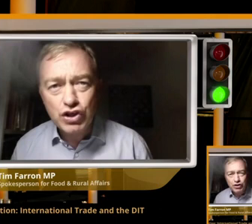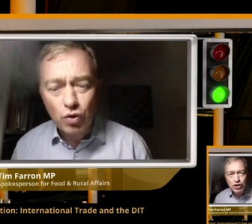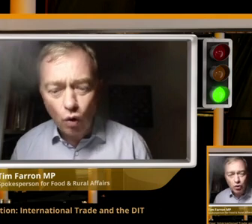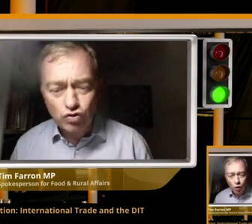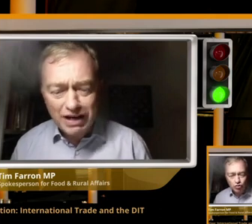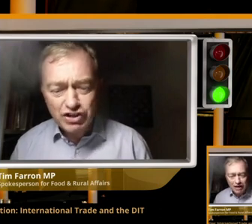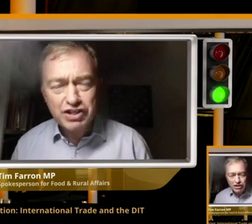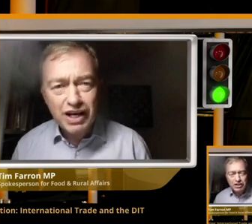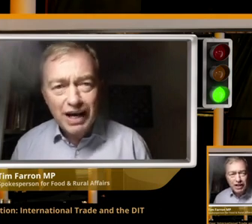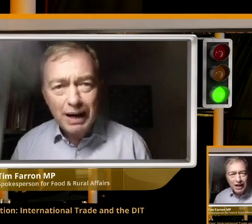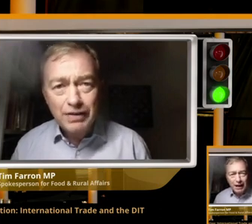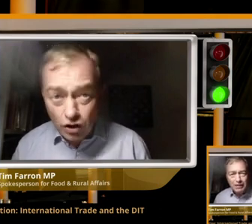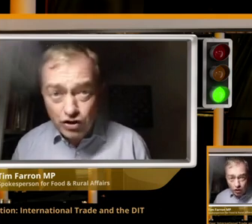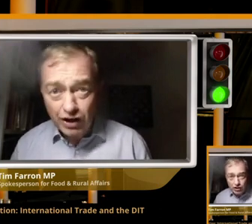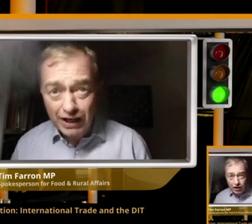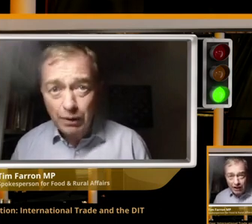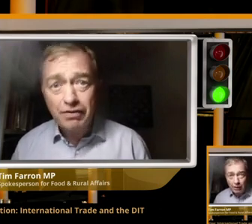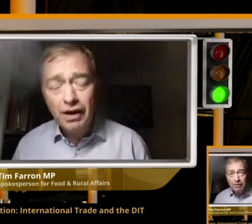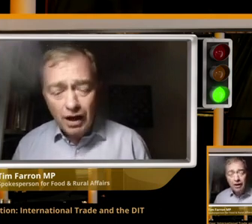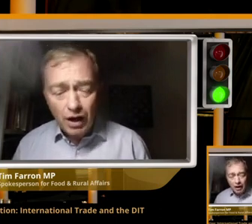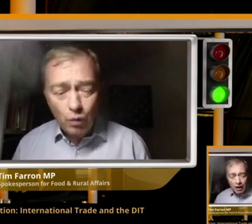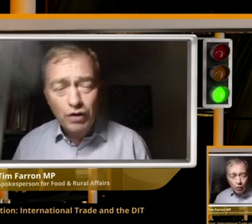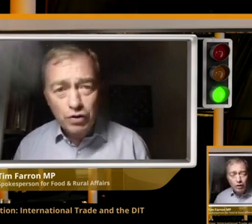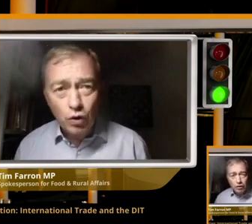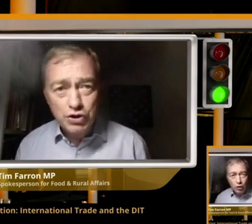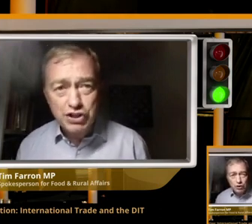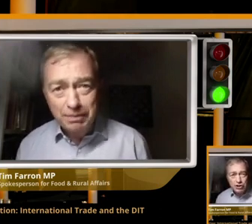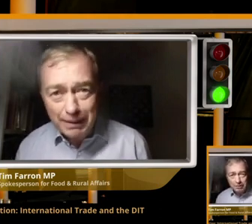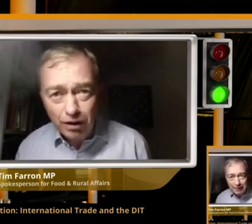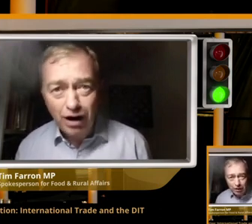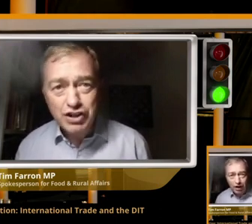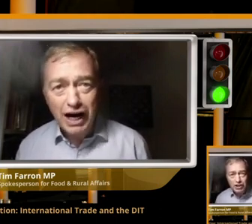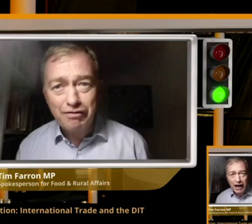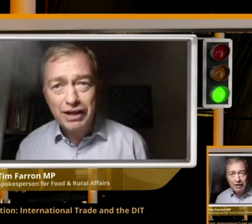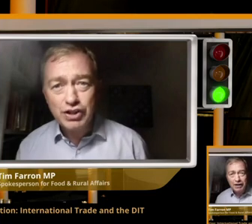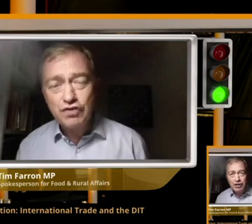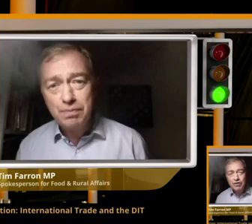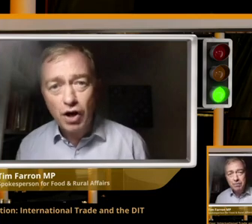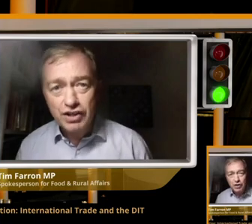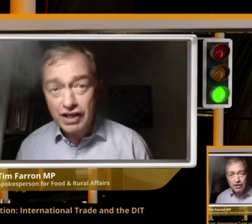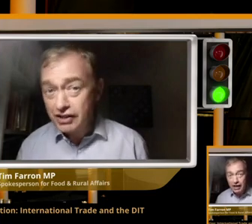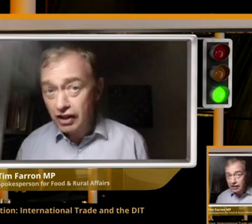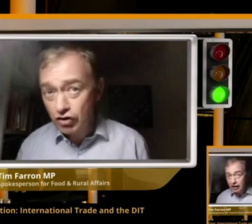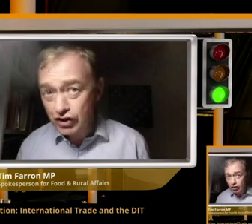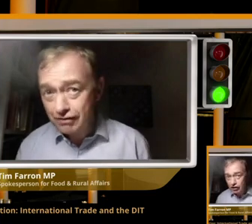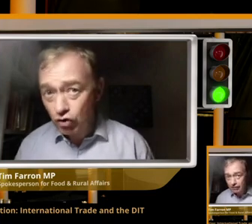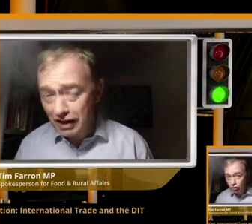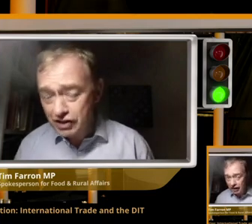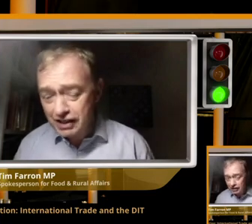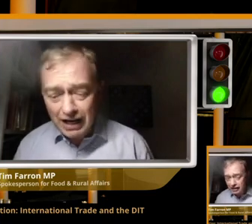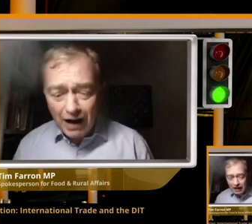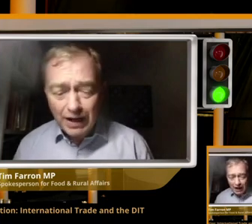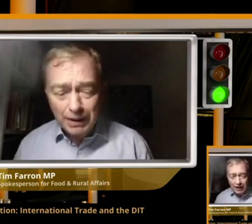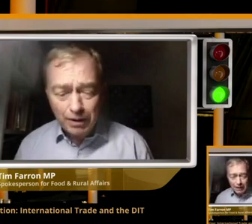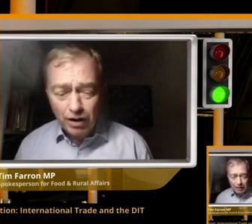breeds two horse races. In the countryside, however, one of those horses is the Liberal Democrats. You have a Conservative Party that takes the countryside for